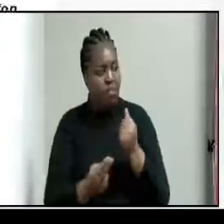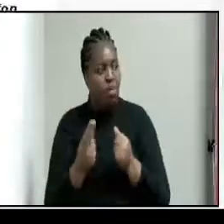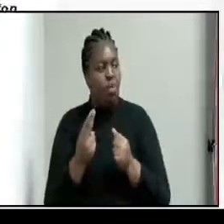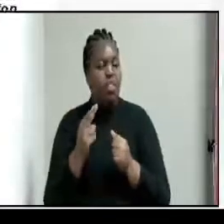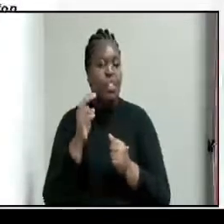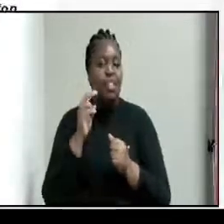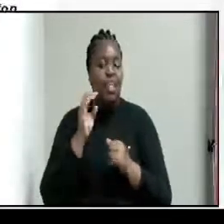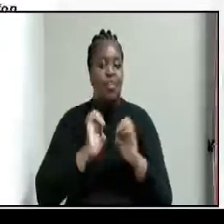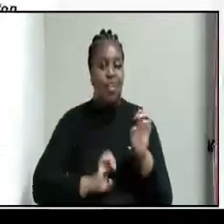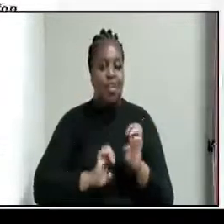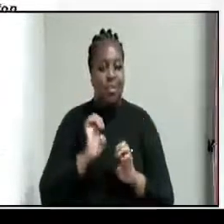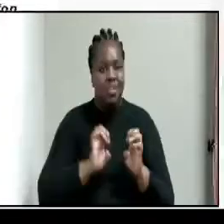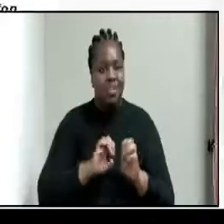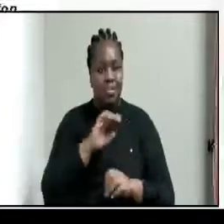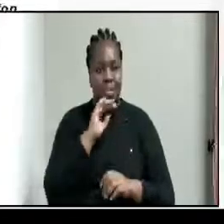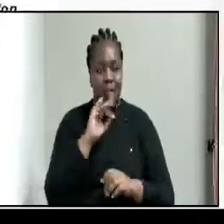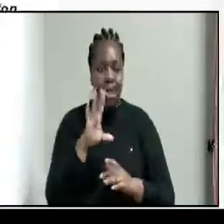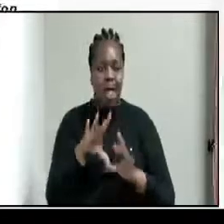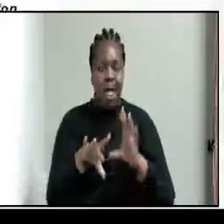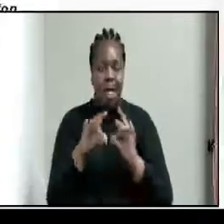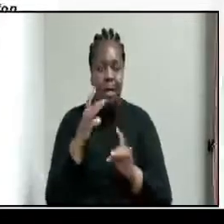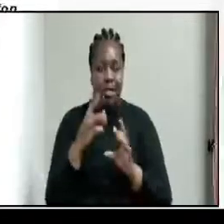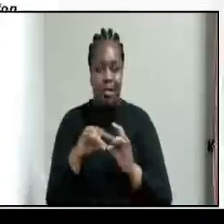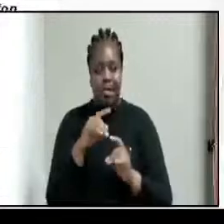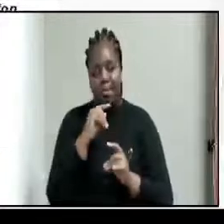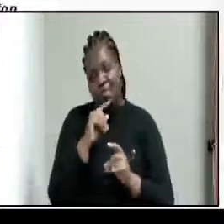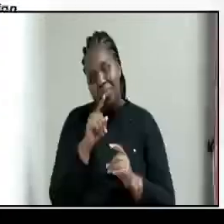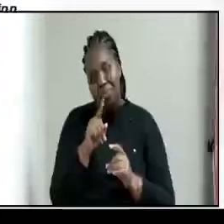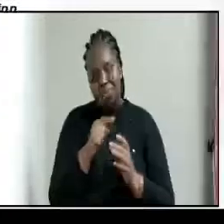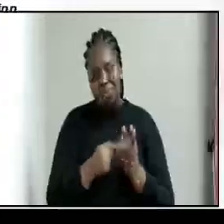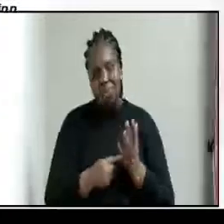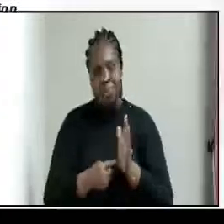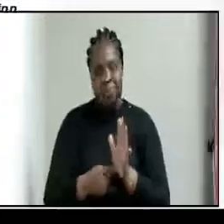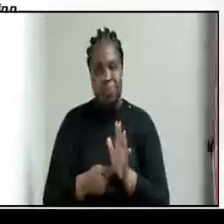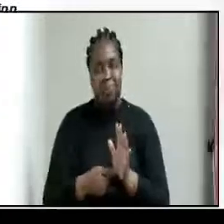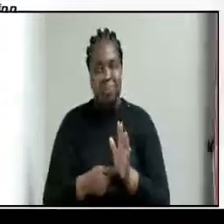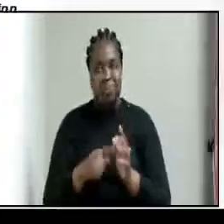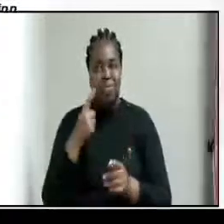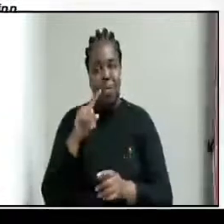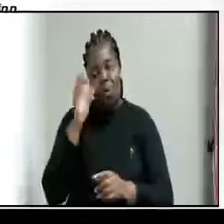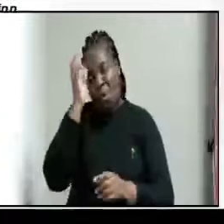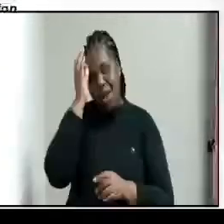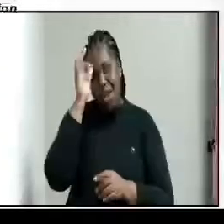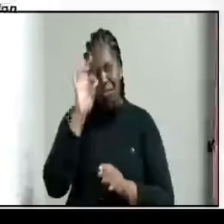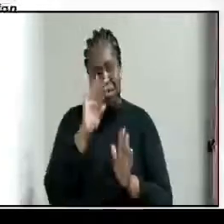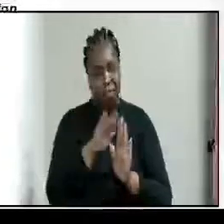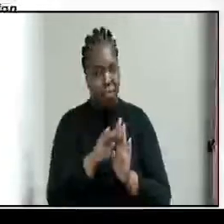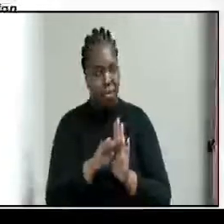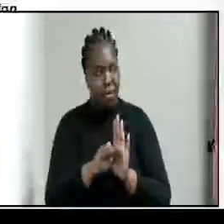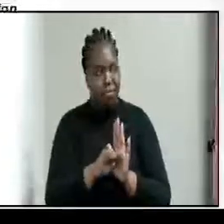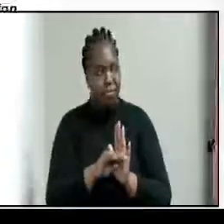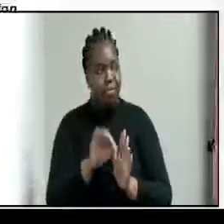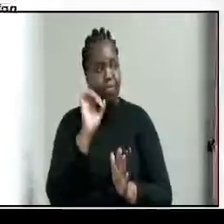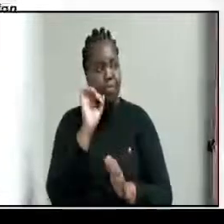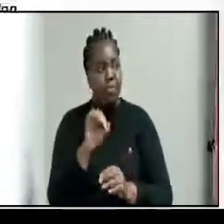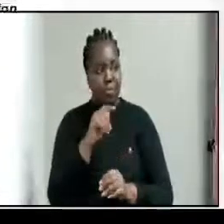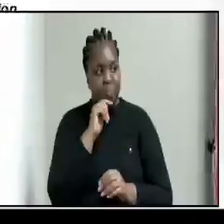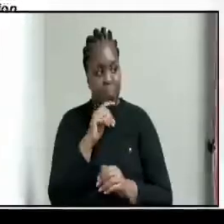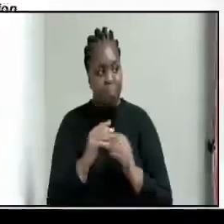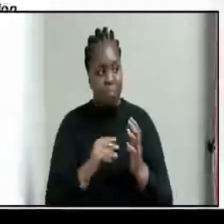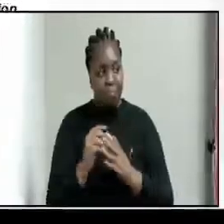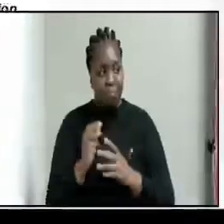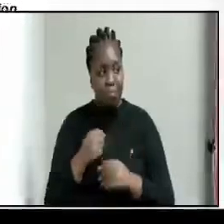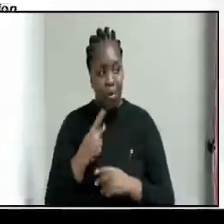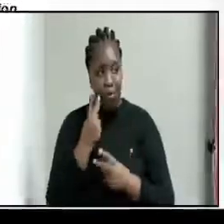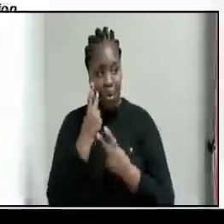evaluation and analysis as to the substantive, adequacy or inadequacy of the government's programs. And any retrogression